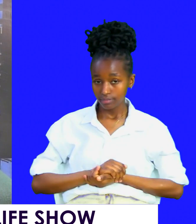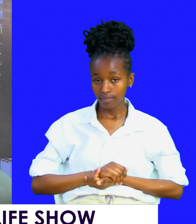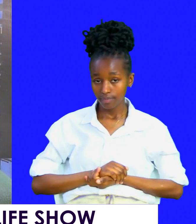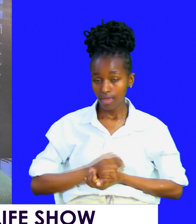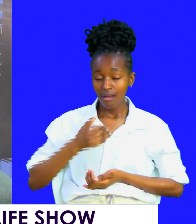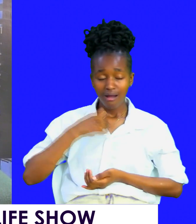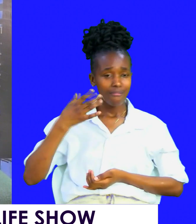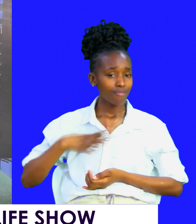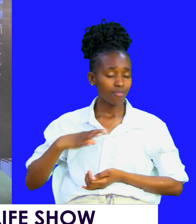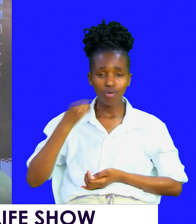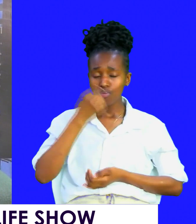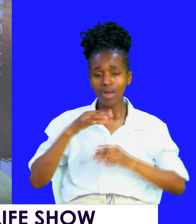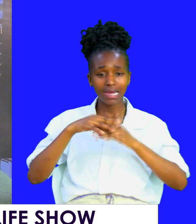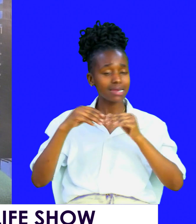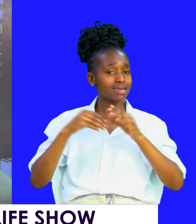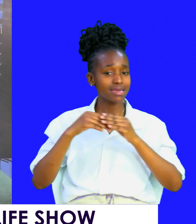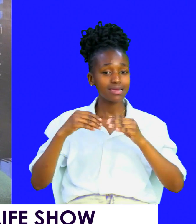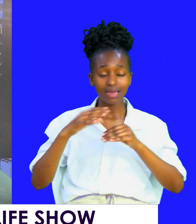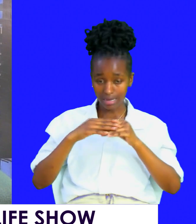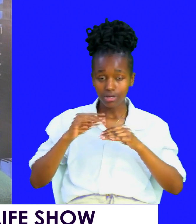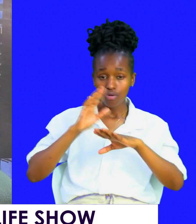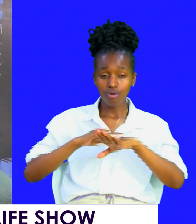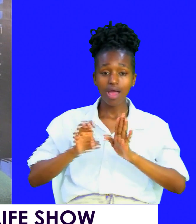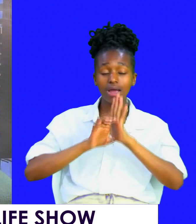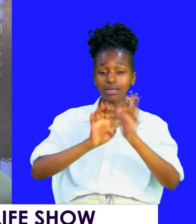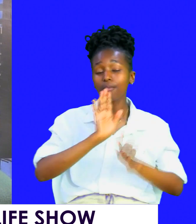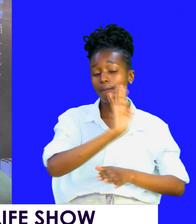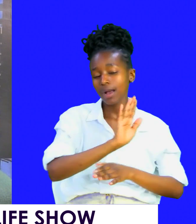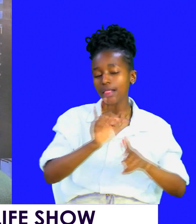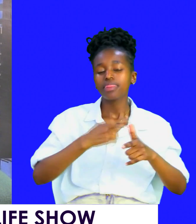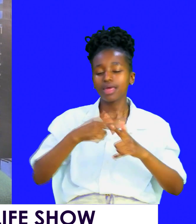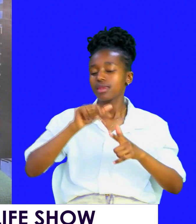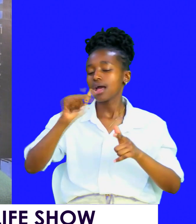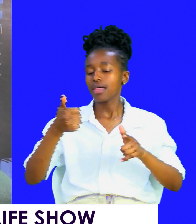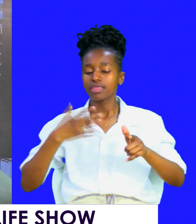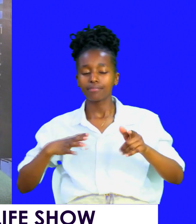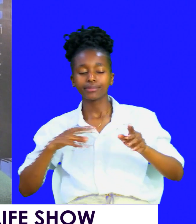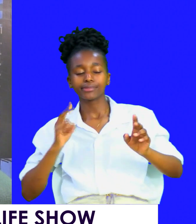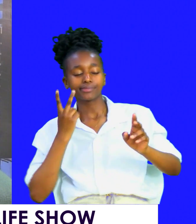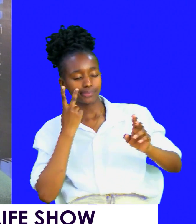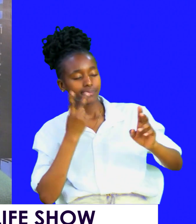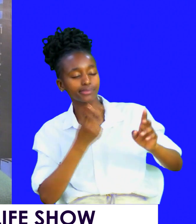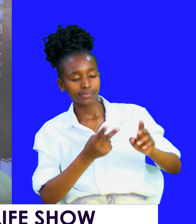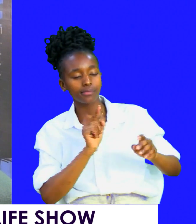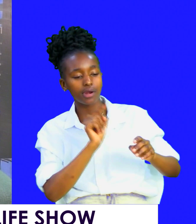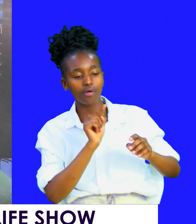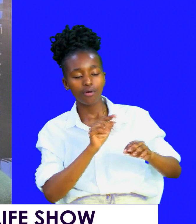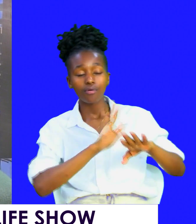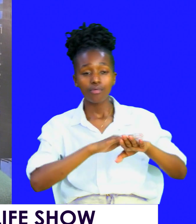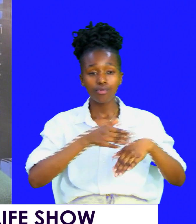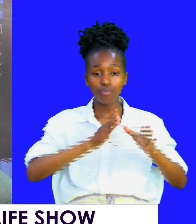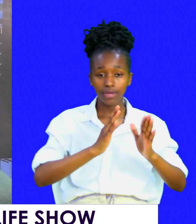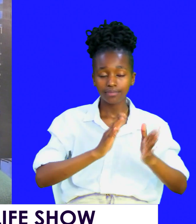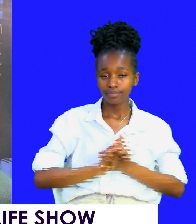create models in them so that many others may see and say, this is the way to go. Come